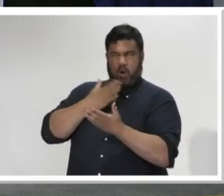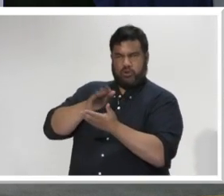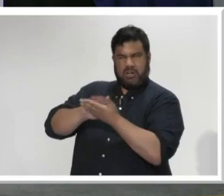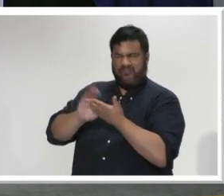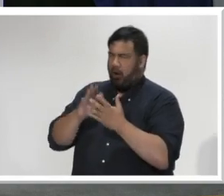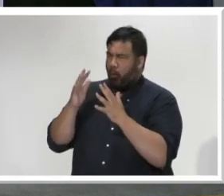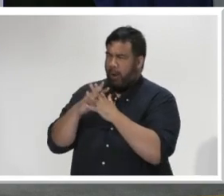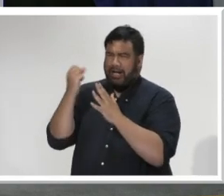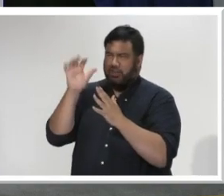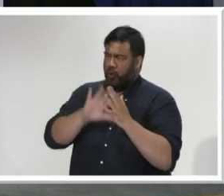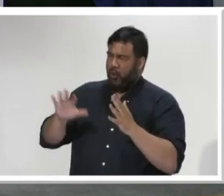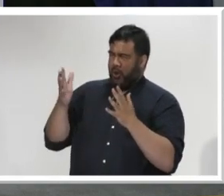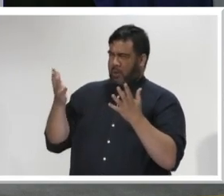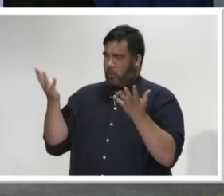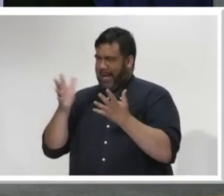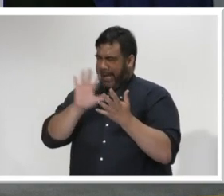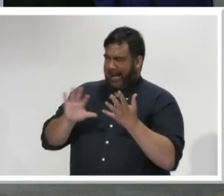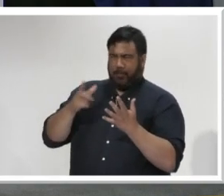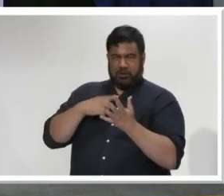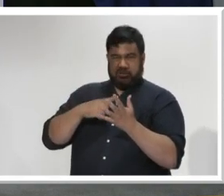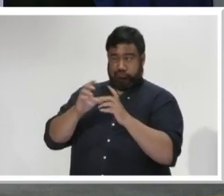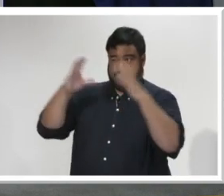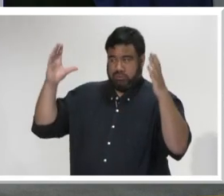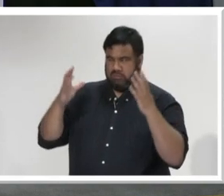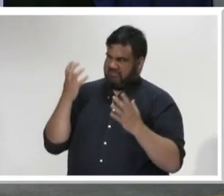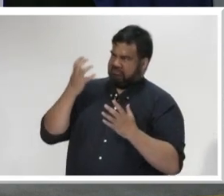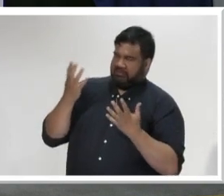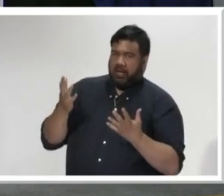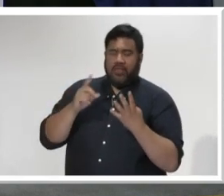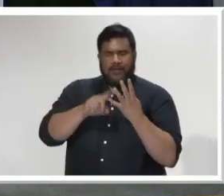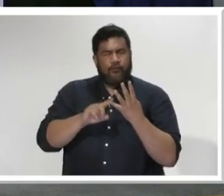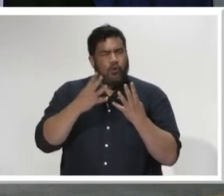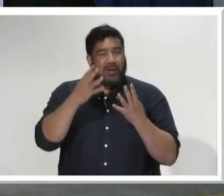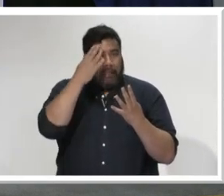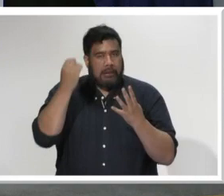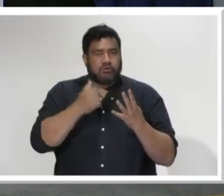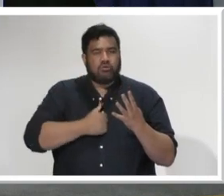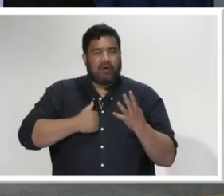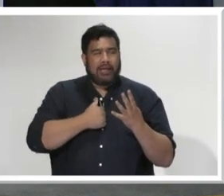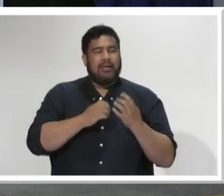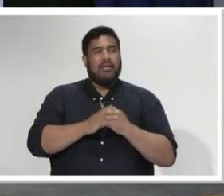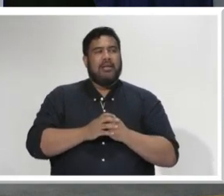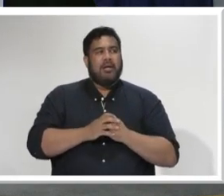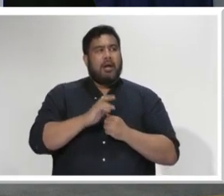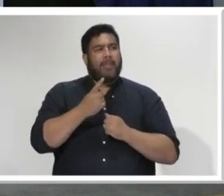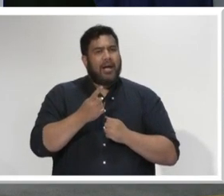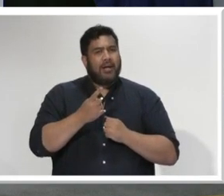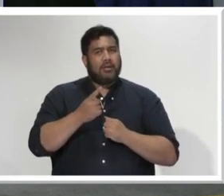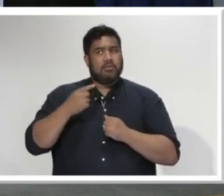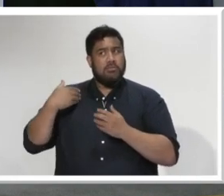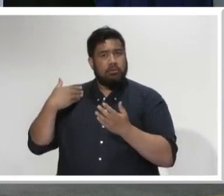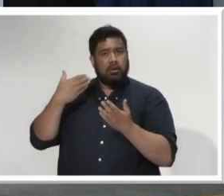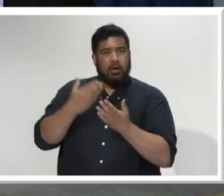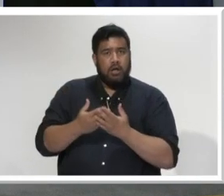I've asked the team to progress that, and there is another location I just can't remember off the top of my head. What you have seen though, of course, is